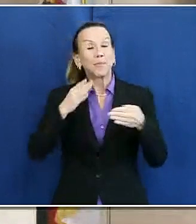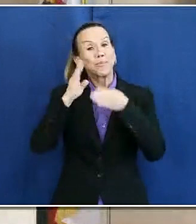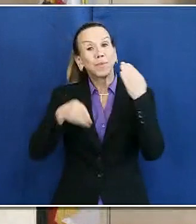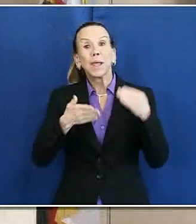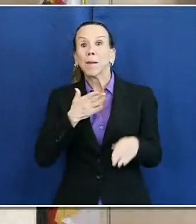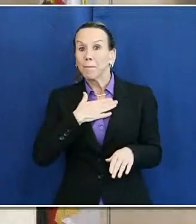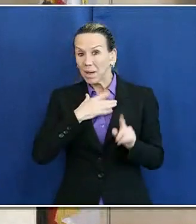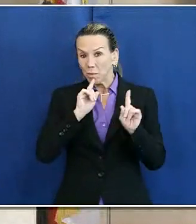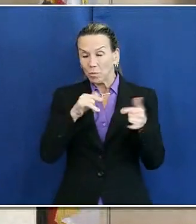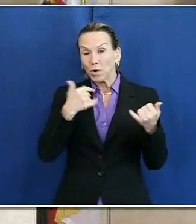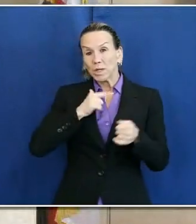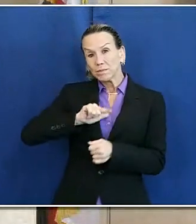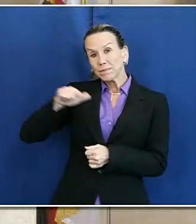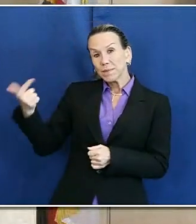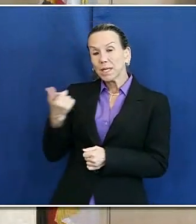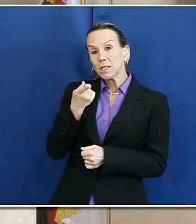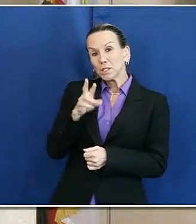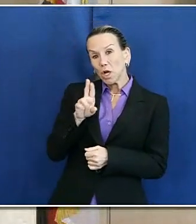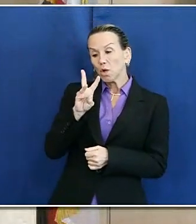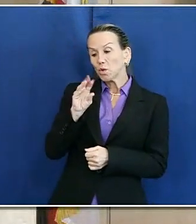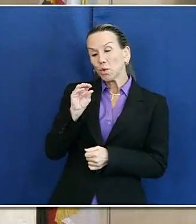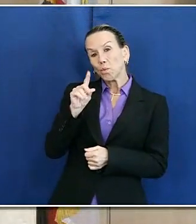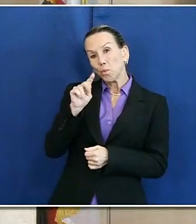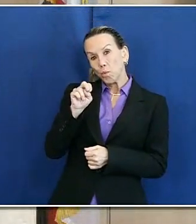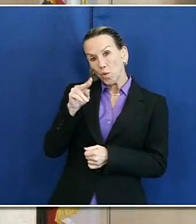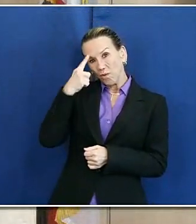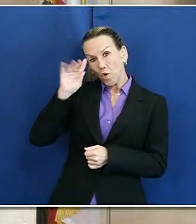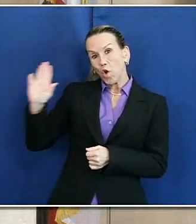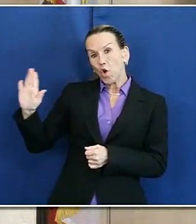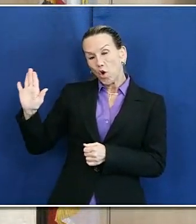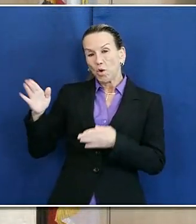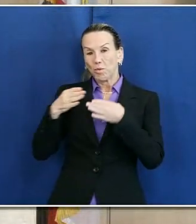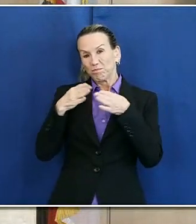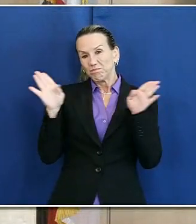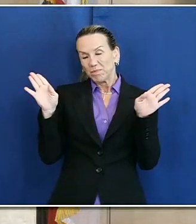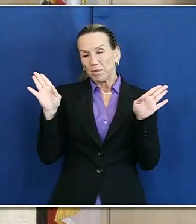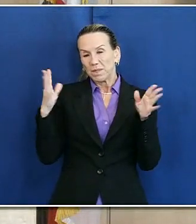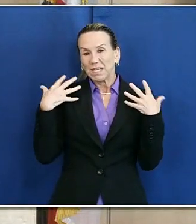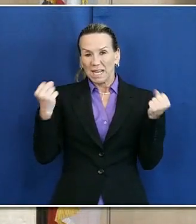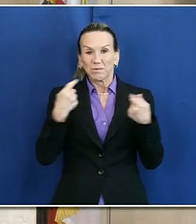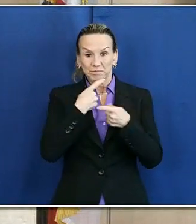report. I'll now turn it over to Dr. Wooten for her Public Health Officer's update.